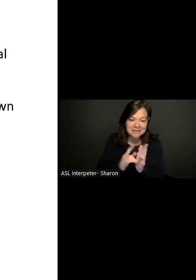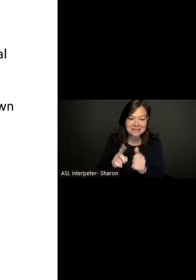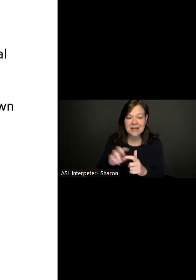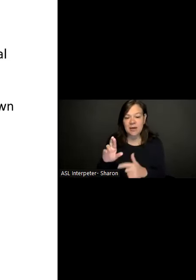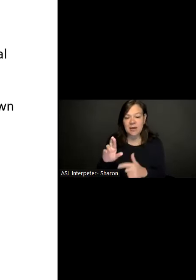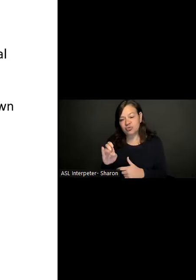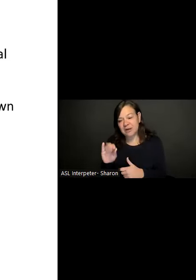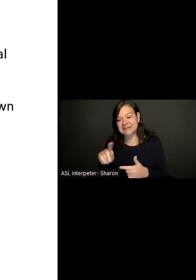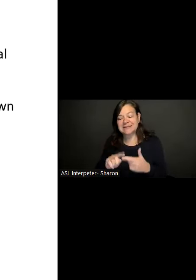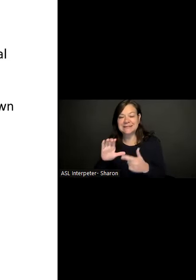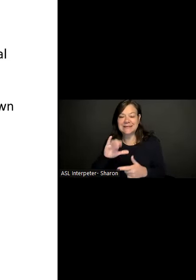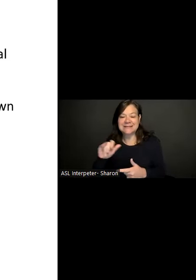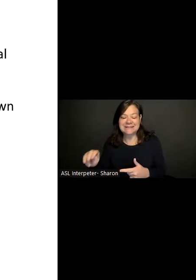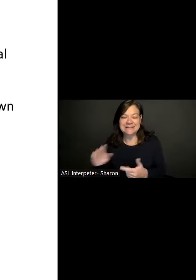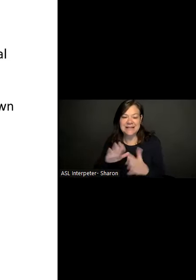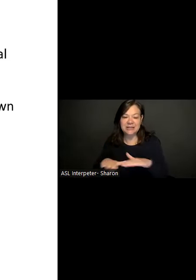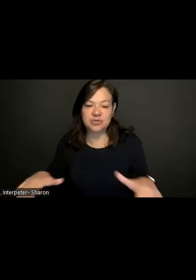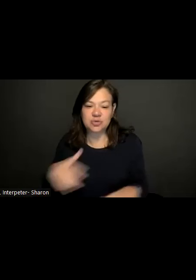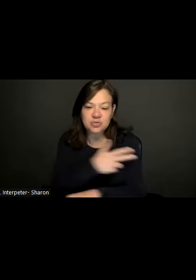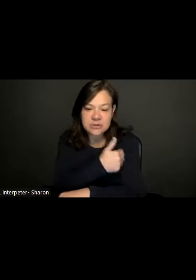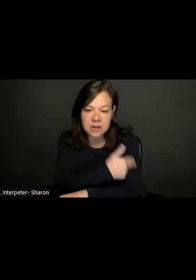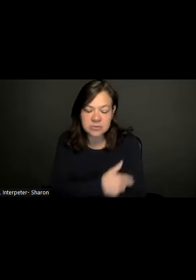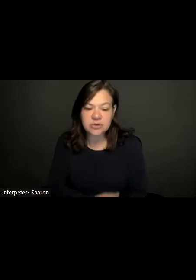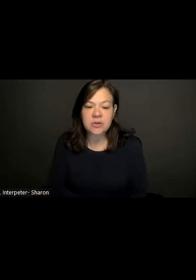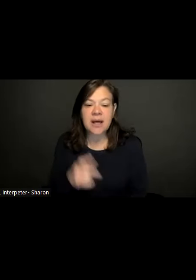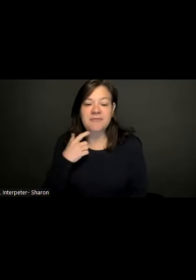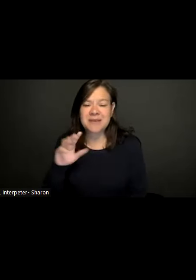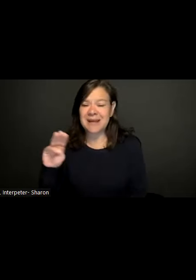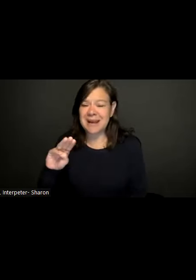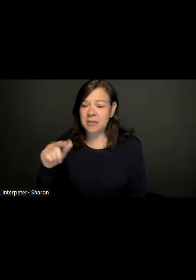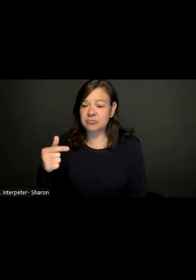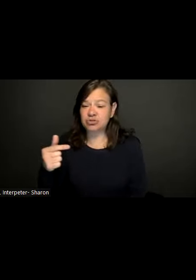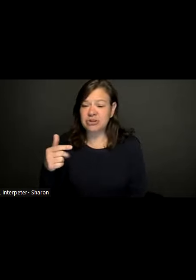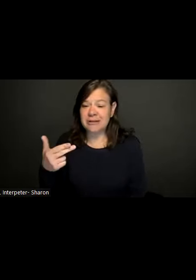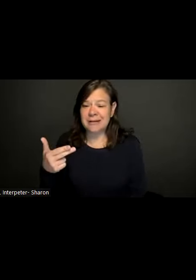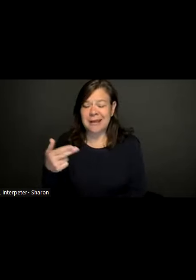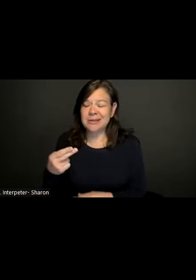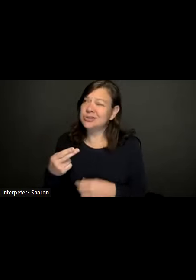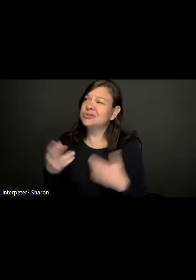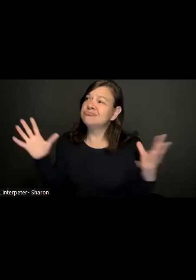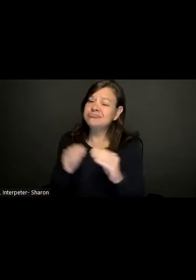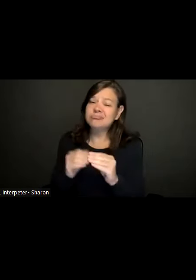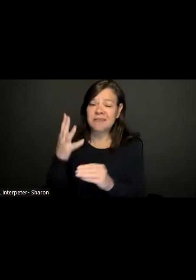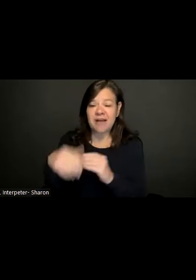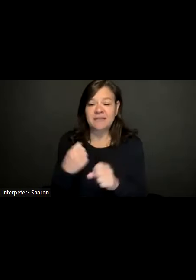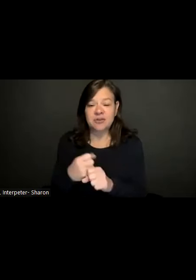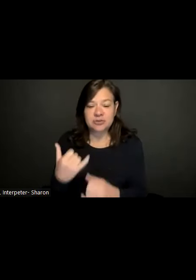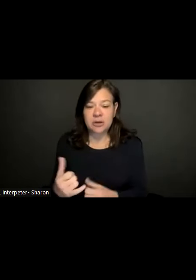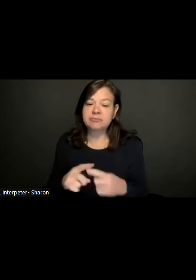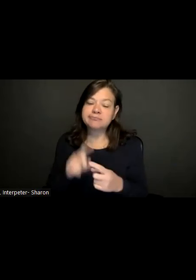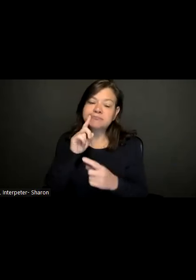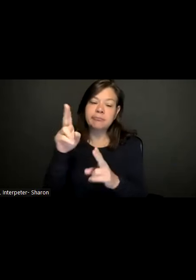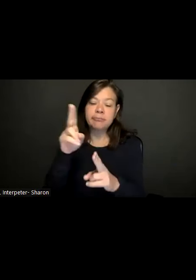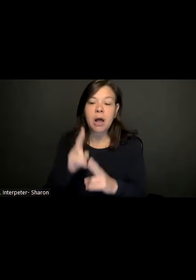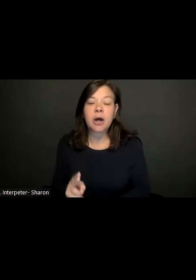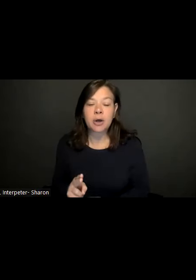at Cincinnati Children's Hospital. I've been at MGH for 5 years now, and I'm really honored and